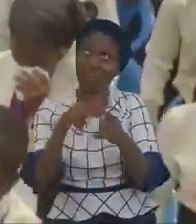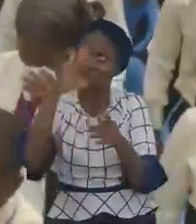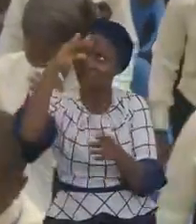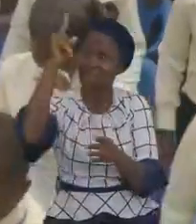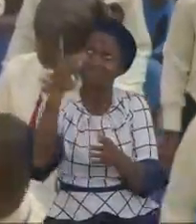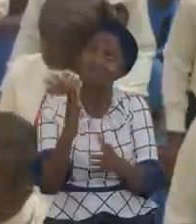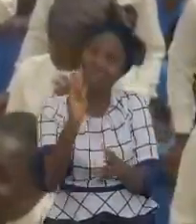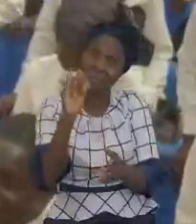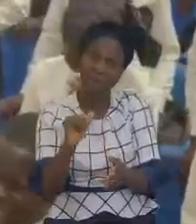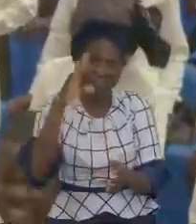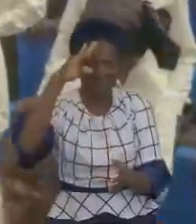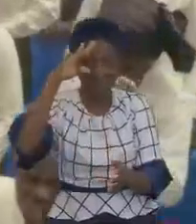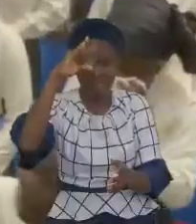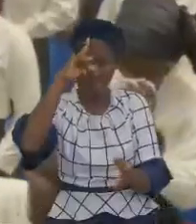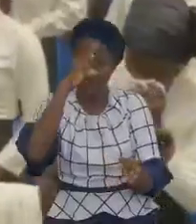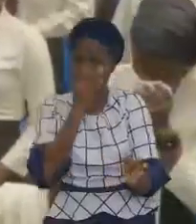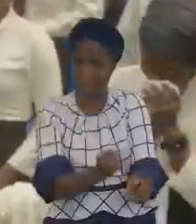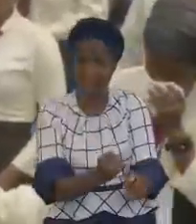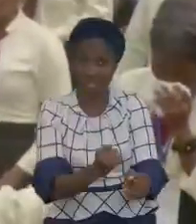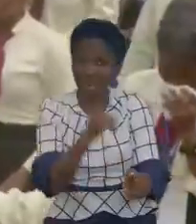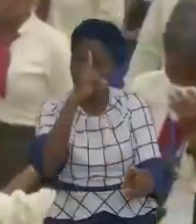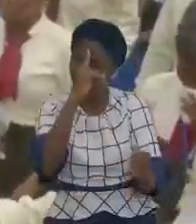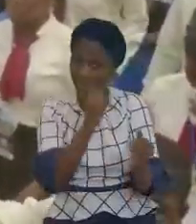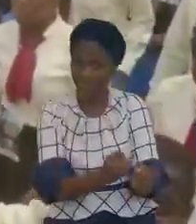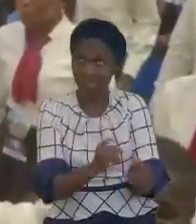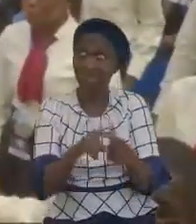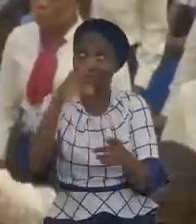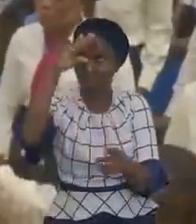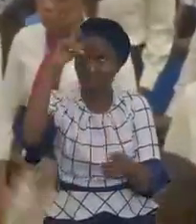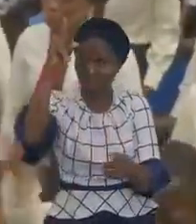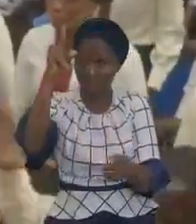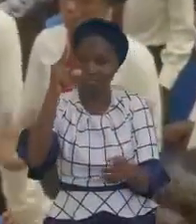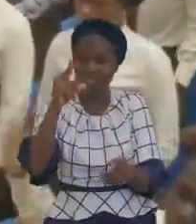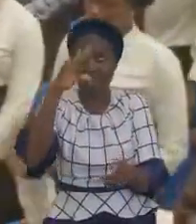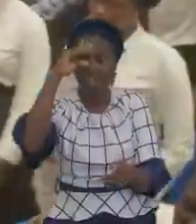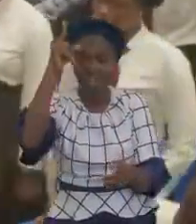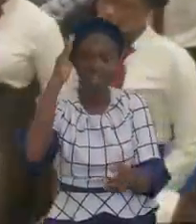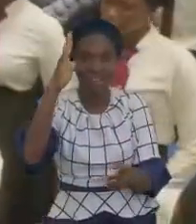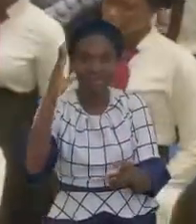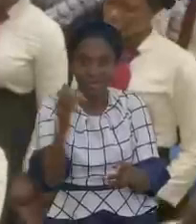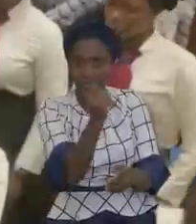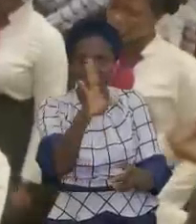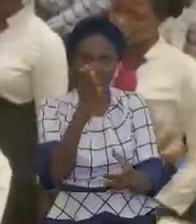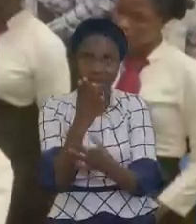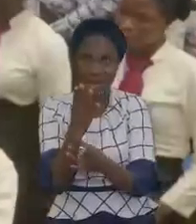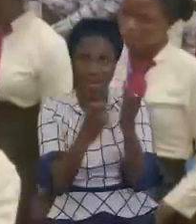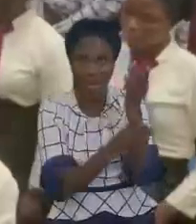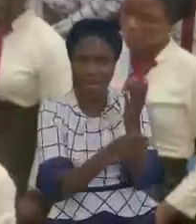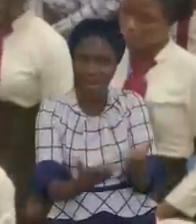he lift you up ground, off ground. He lift you up all